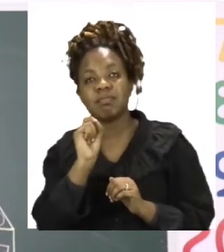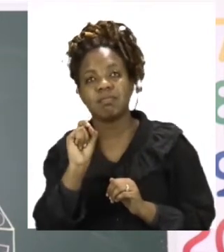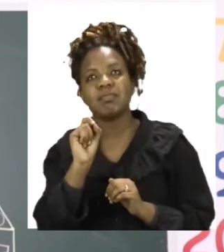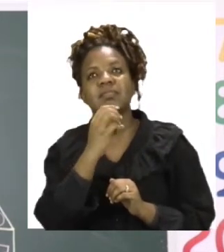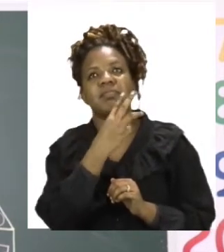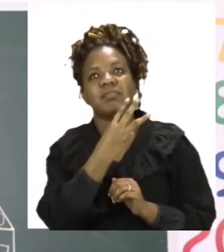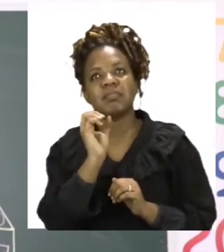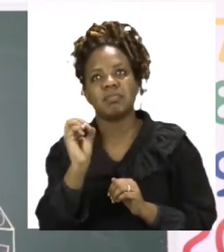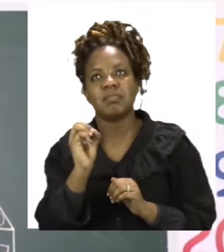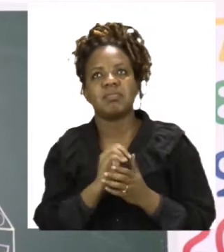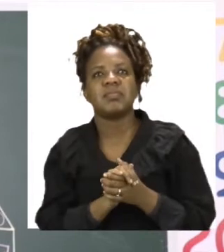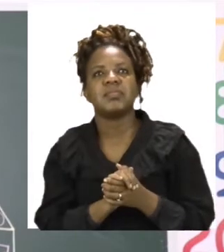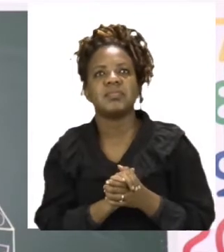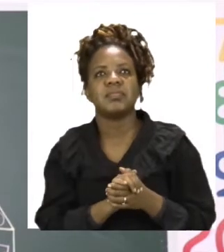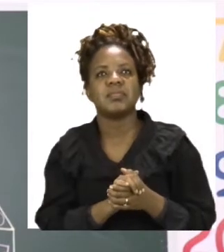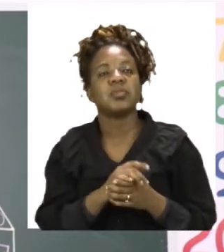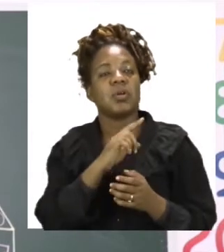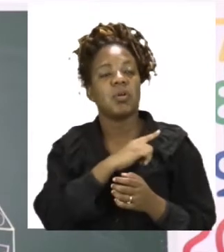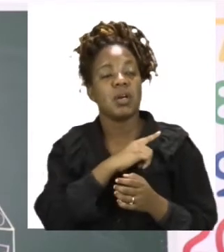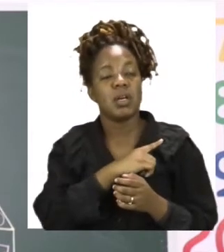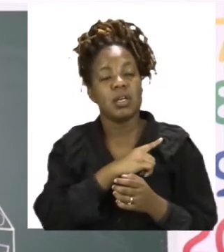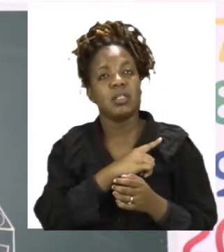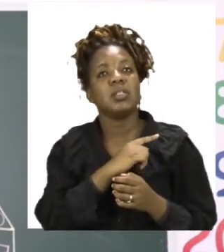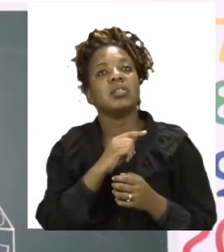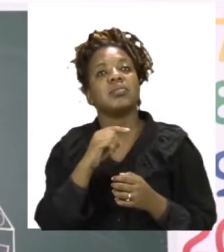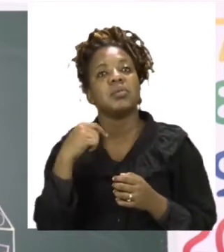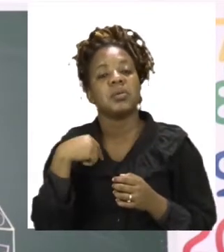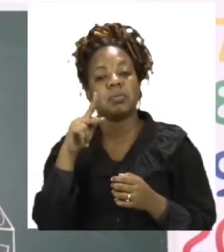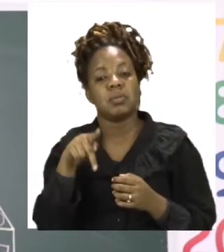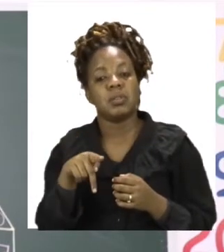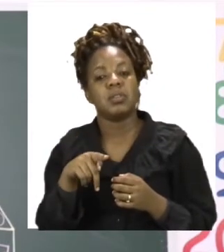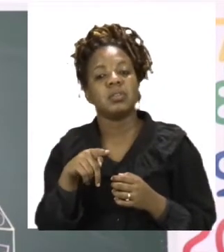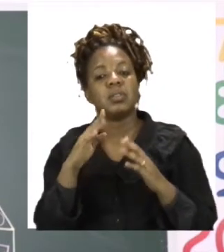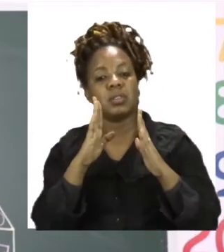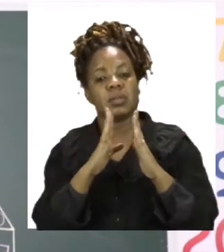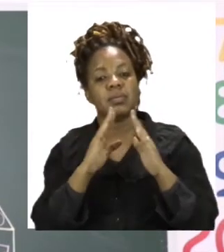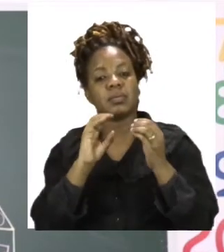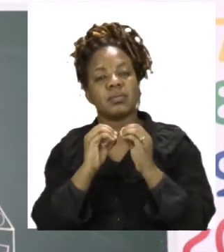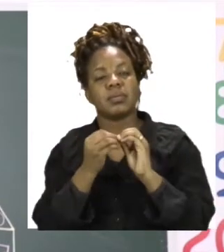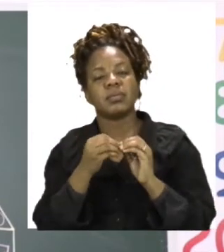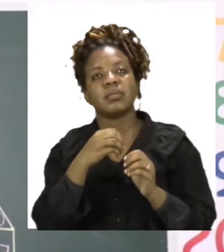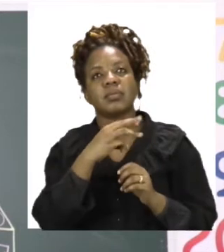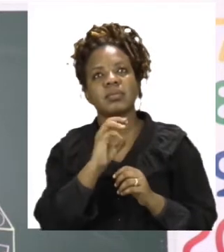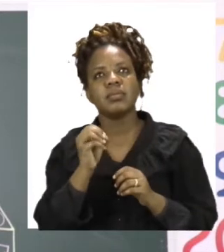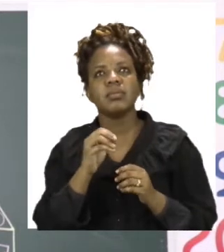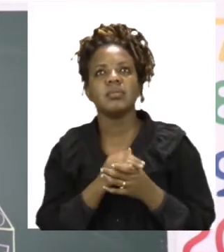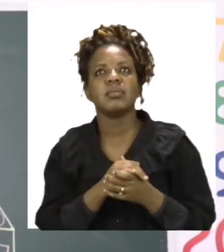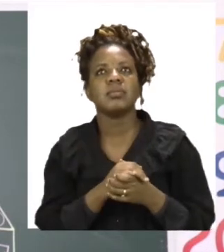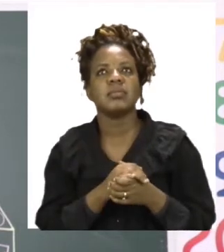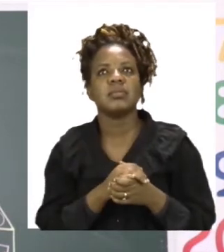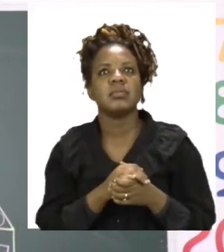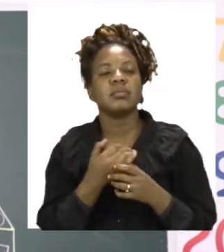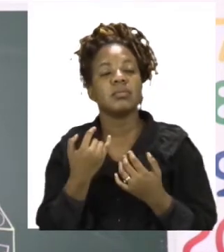because Petrus is in house number 30. When Petrus sees that it's all safe